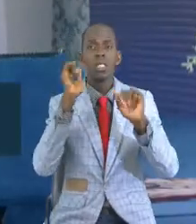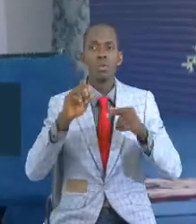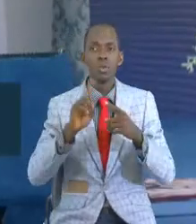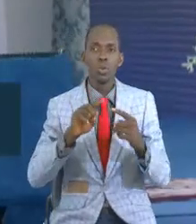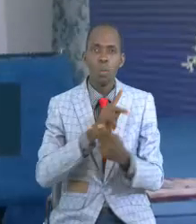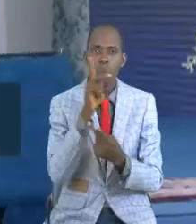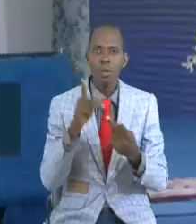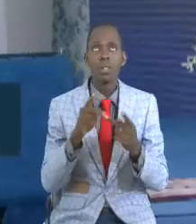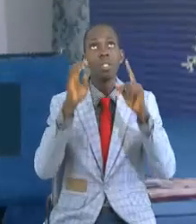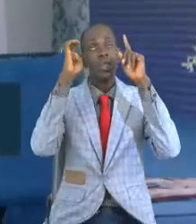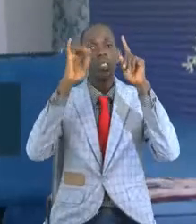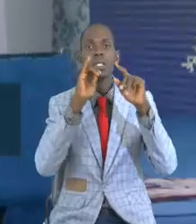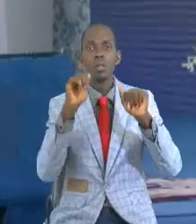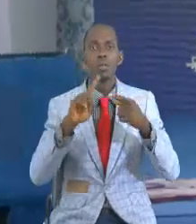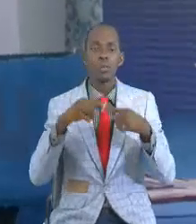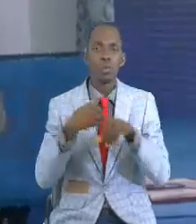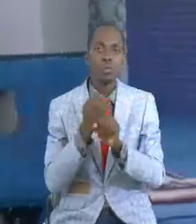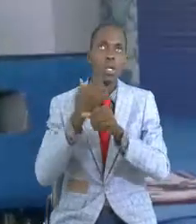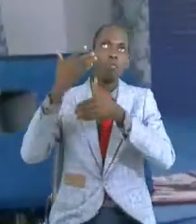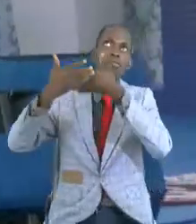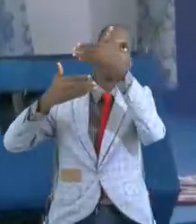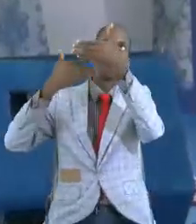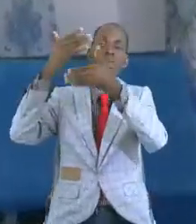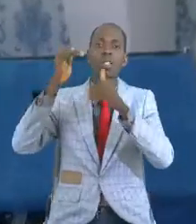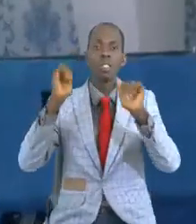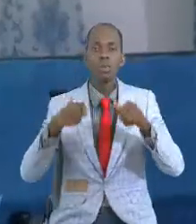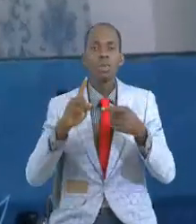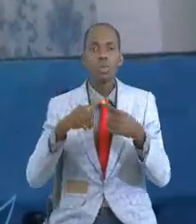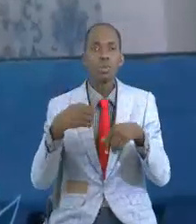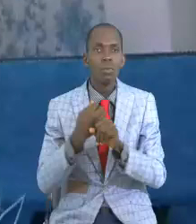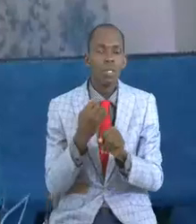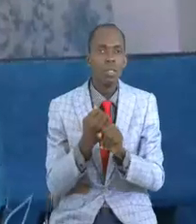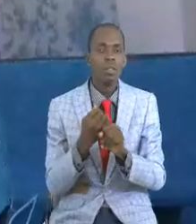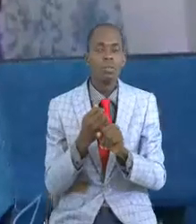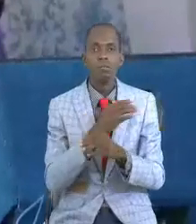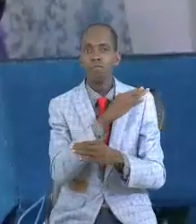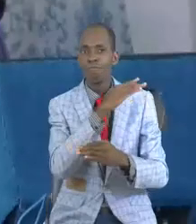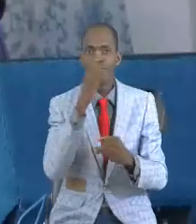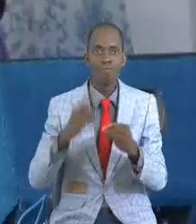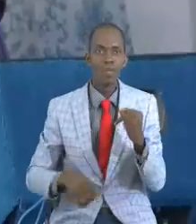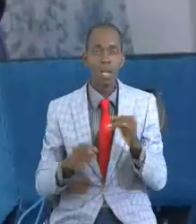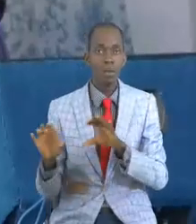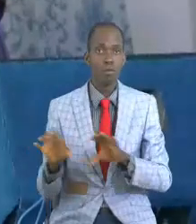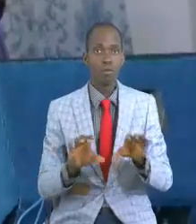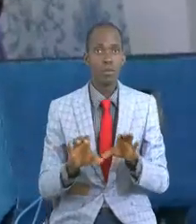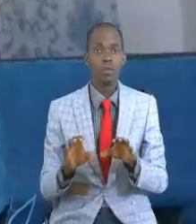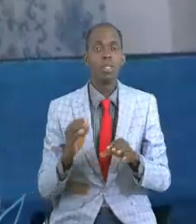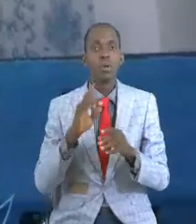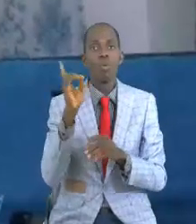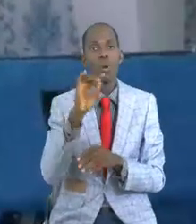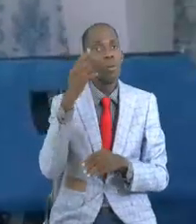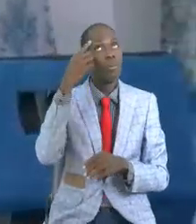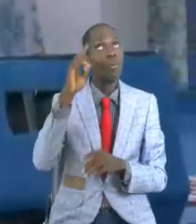to make progress, and is able to finalize in performance. Wherefore he is